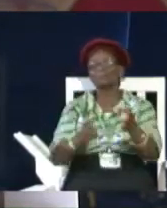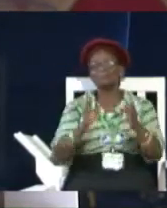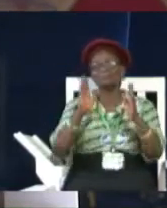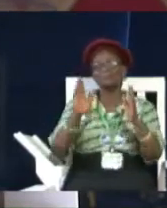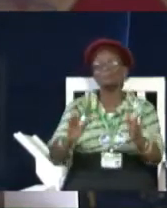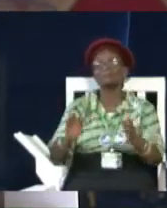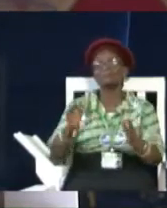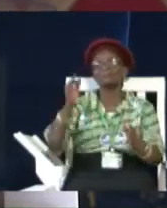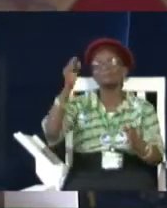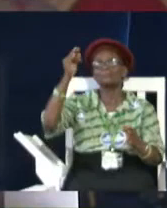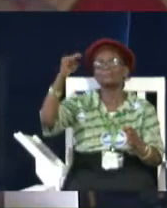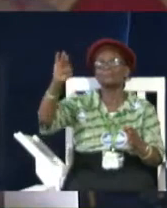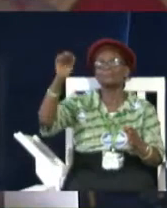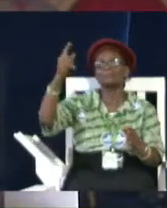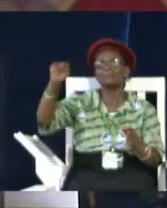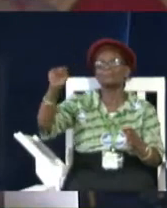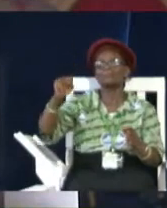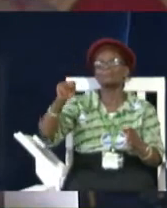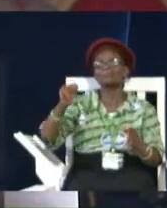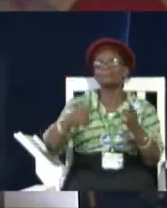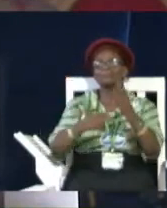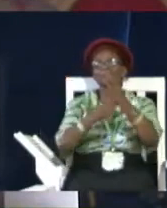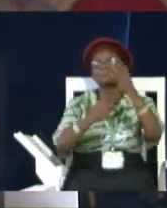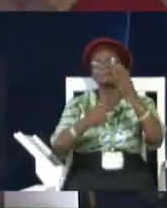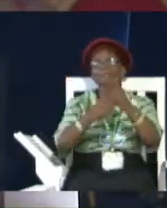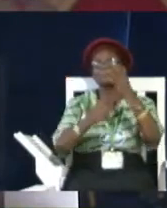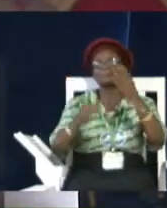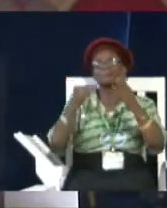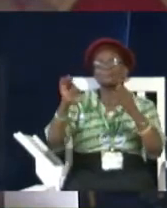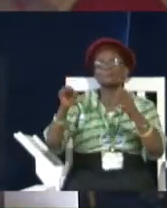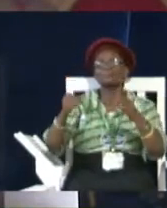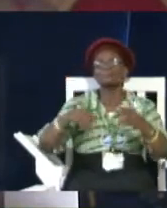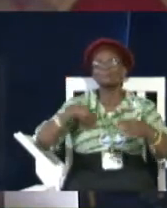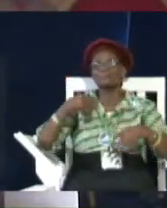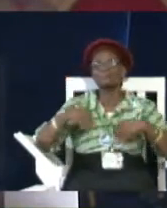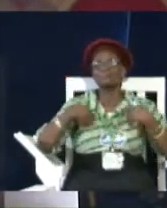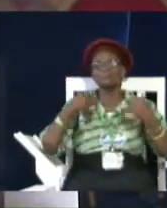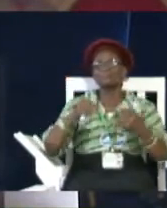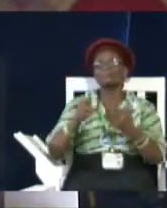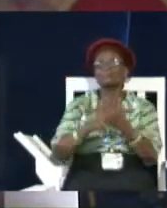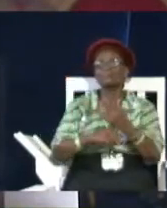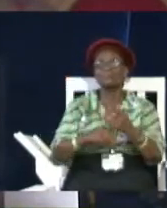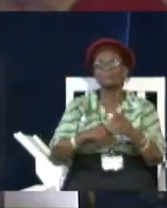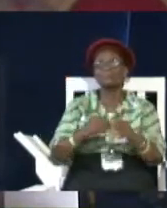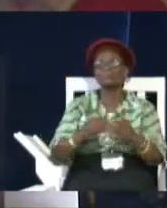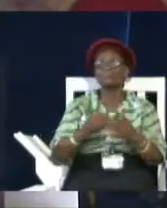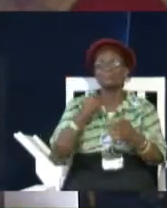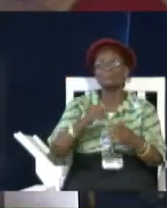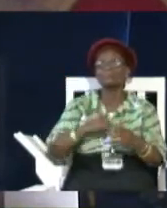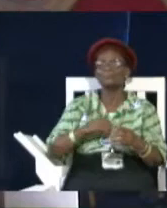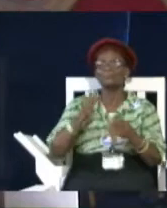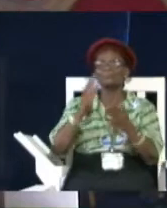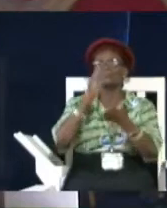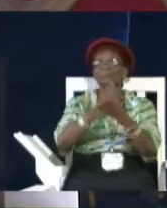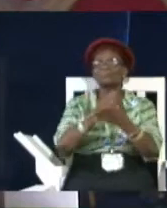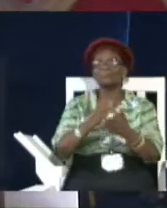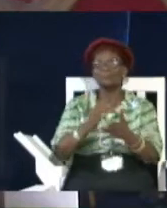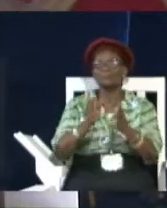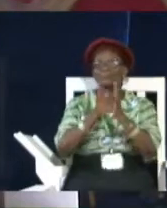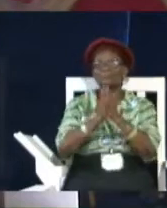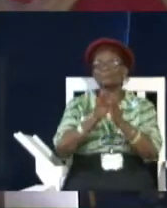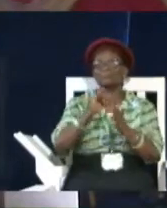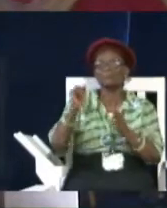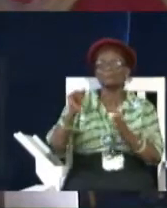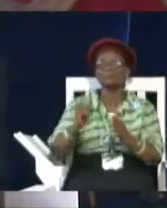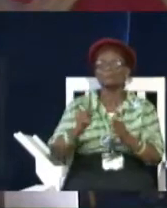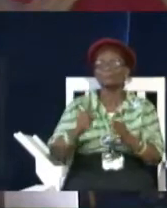tonight, let it be settled in heaven that I'm now a carrier of your